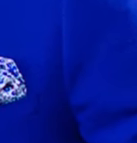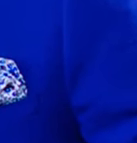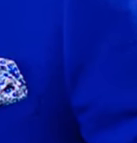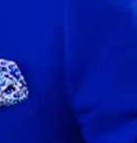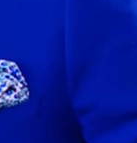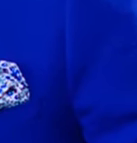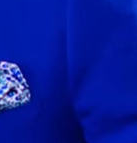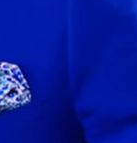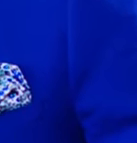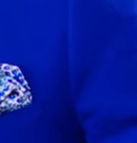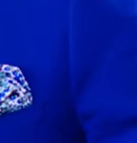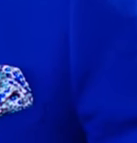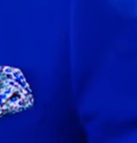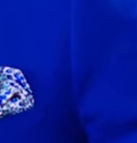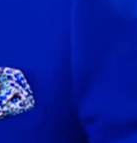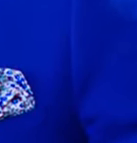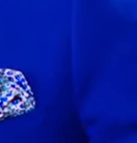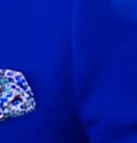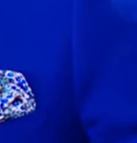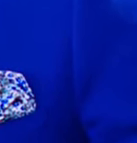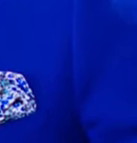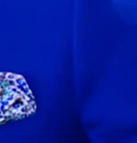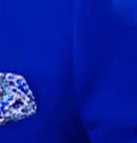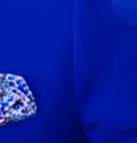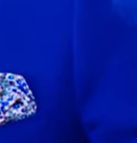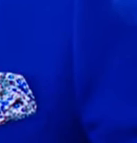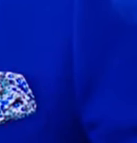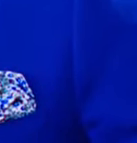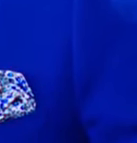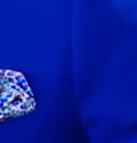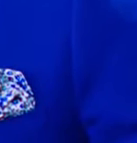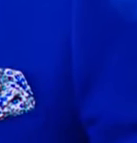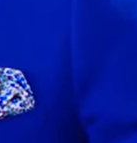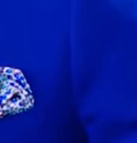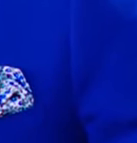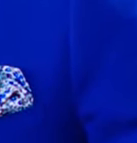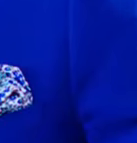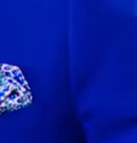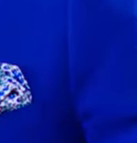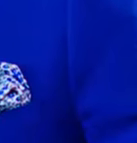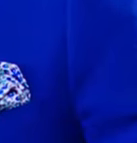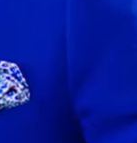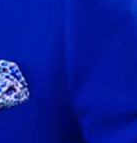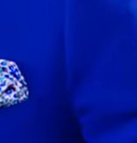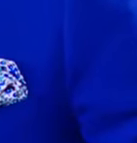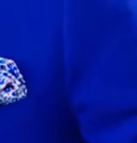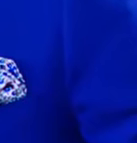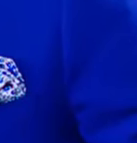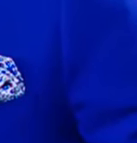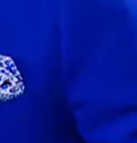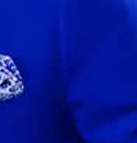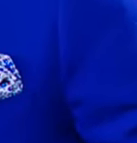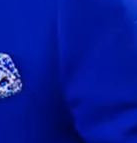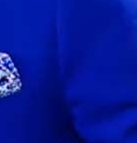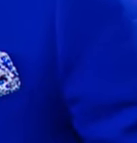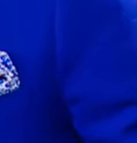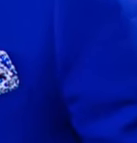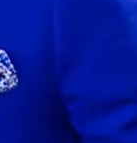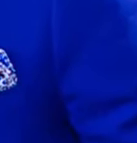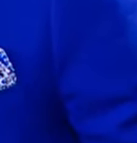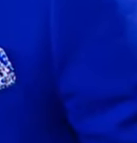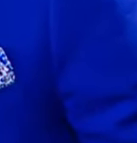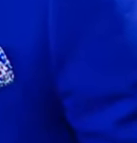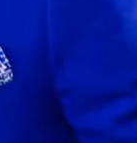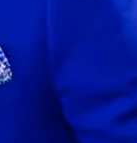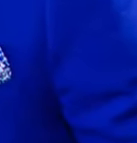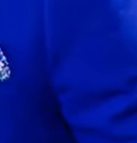Dr. Lance Mambondiani is the Chief Executive Officer of ABC Holding Zimbabwe, as well as the Managing Director of